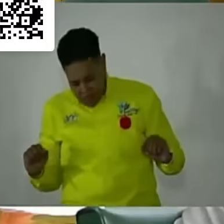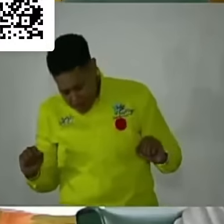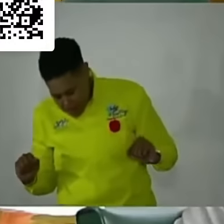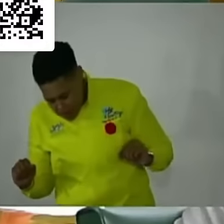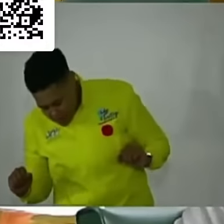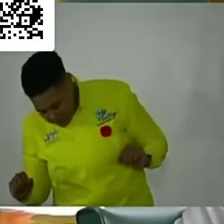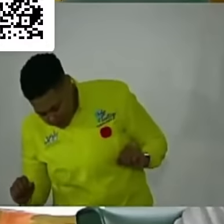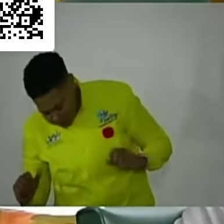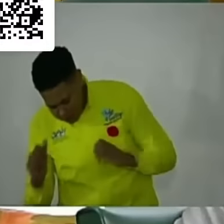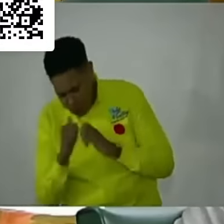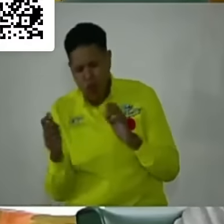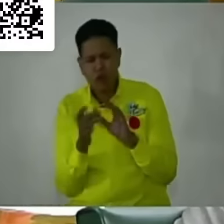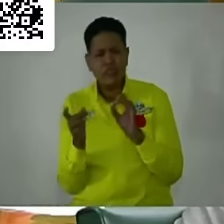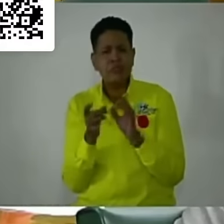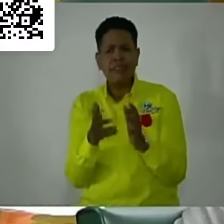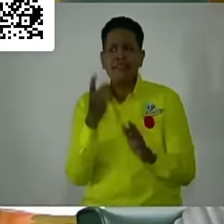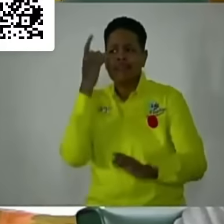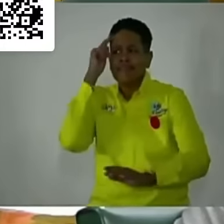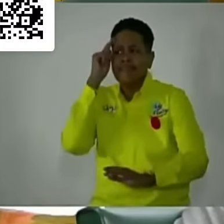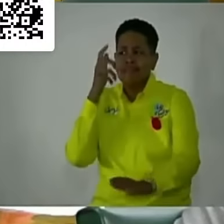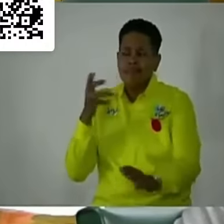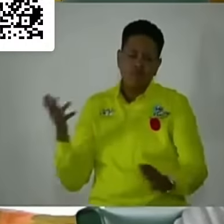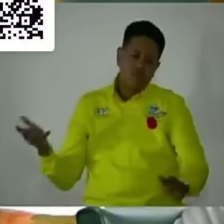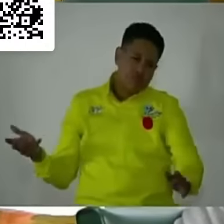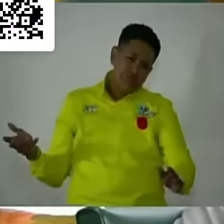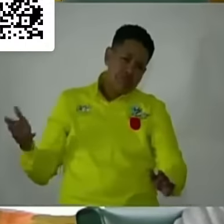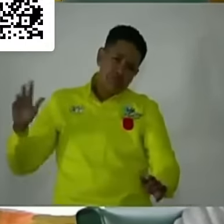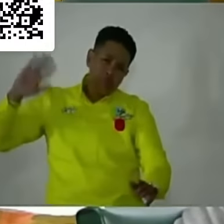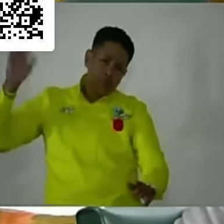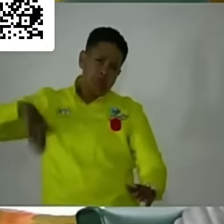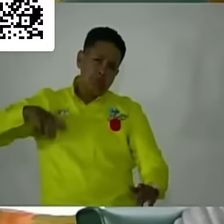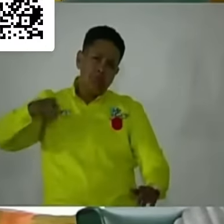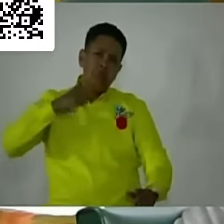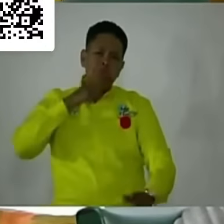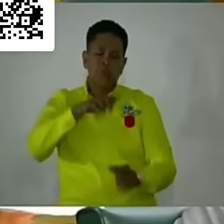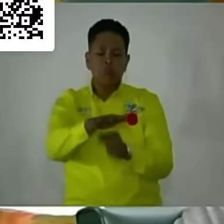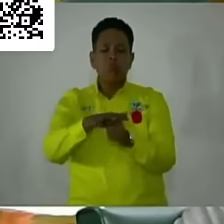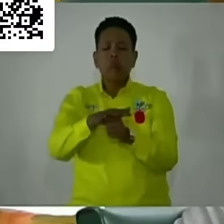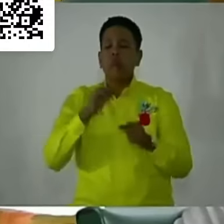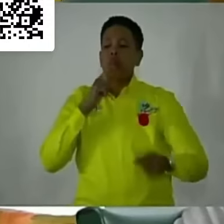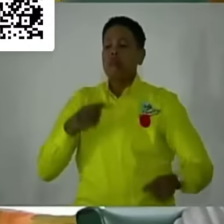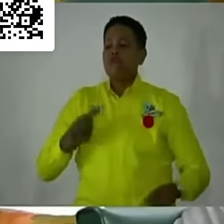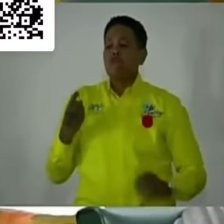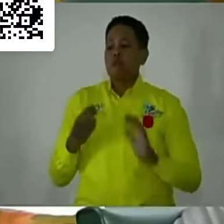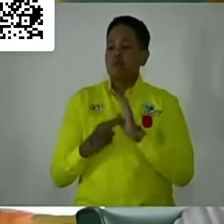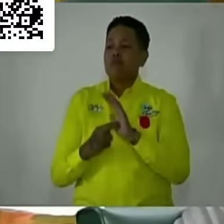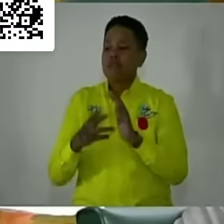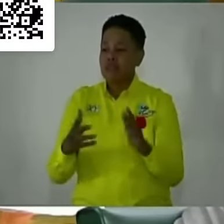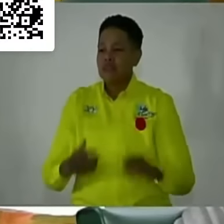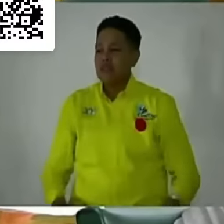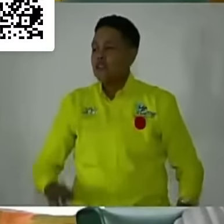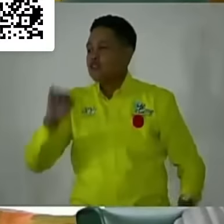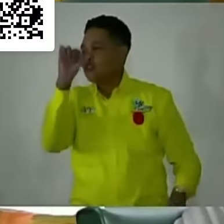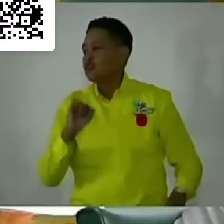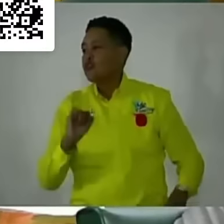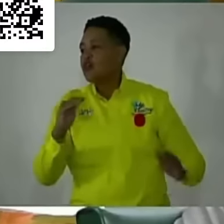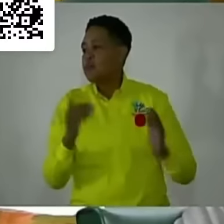without speaking on behalf of the constituency that I represent, South